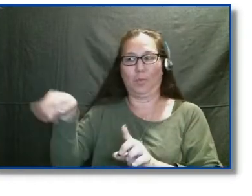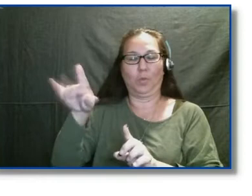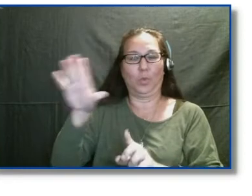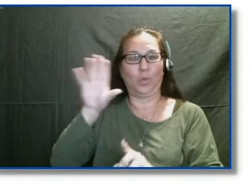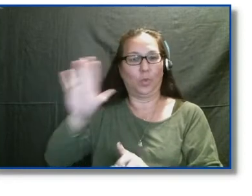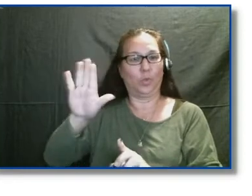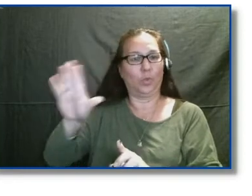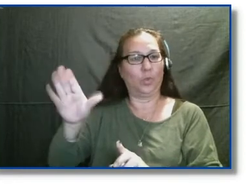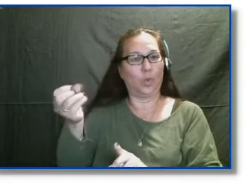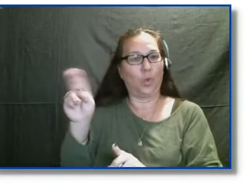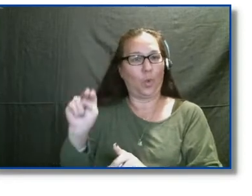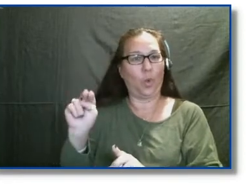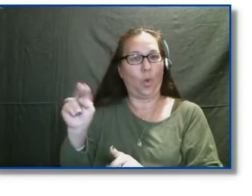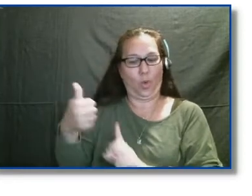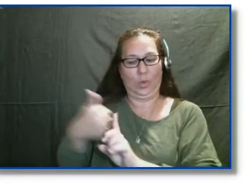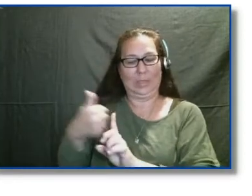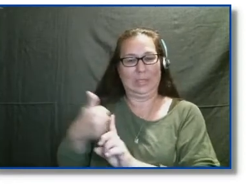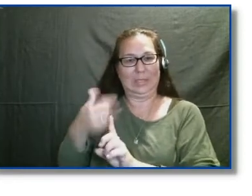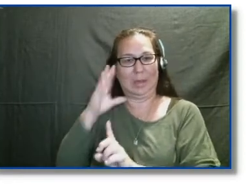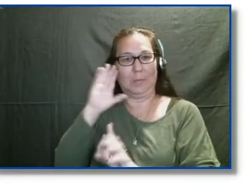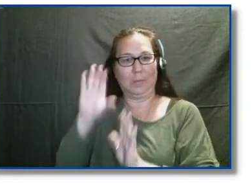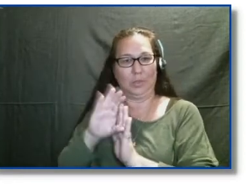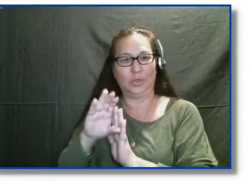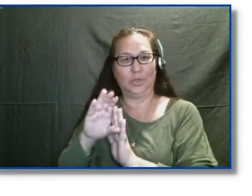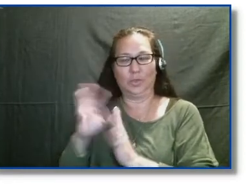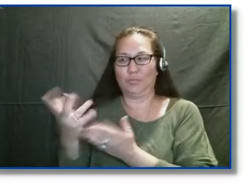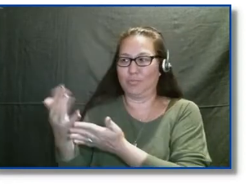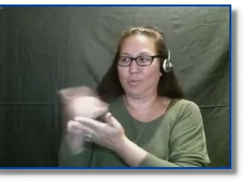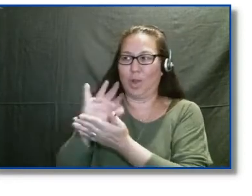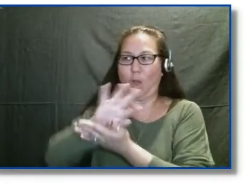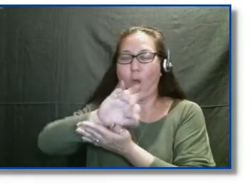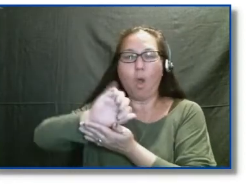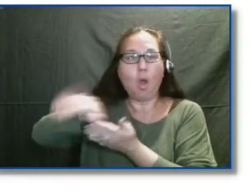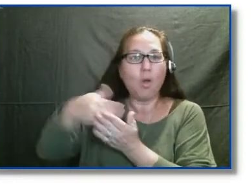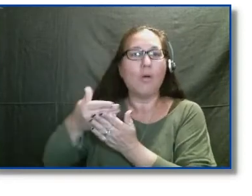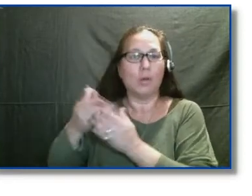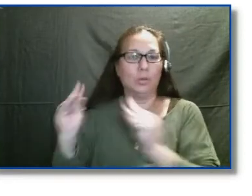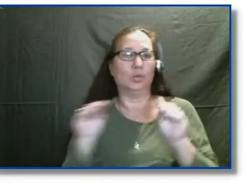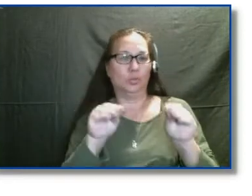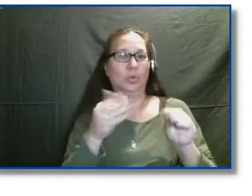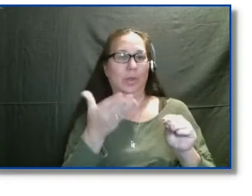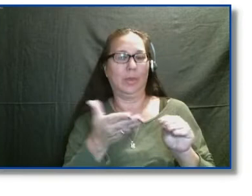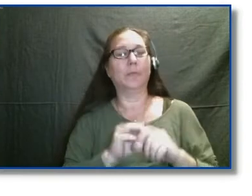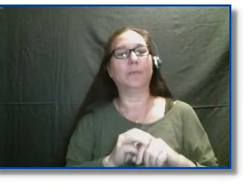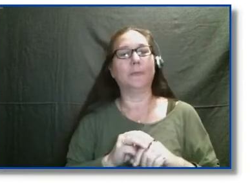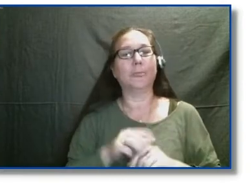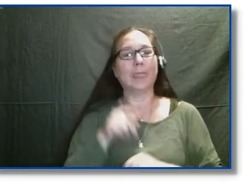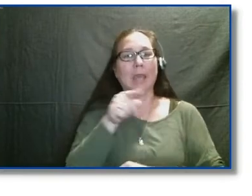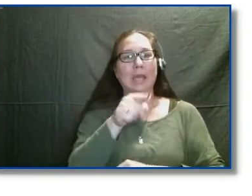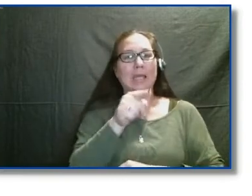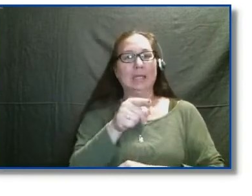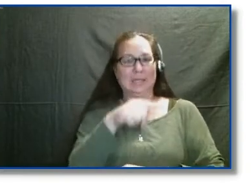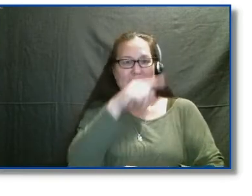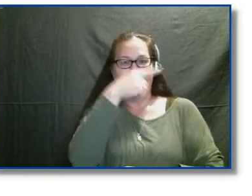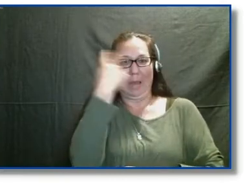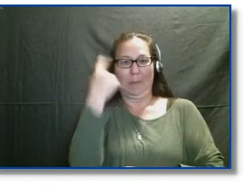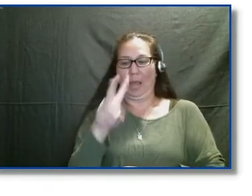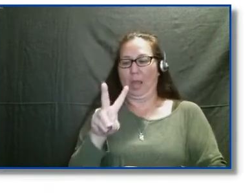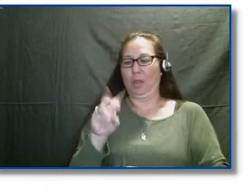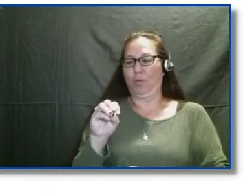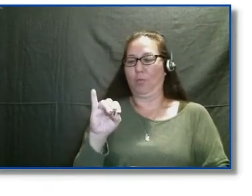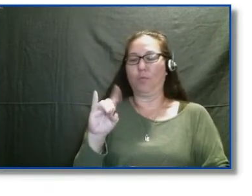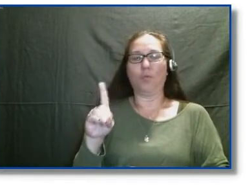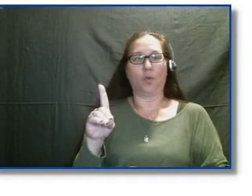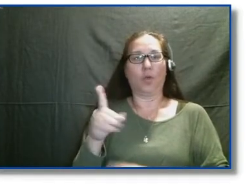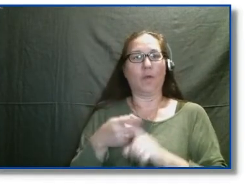These are images from this fragment of this new form I was showing earlier of the black void from the social